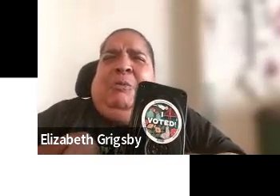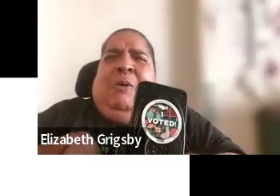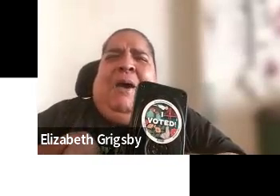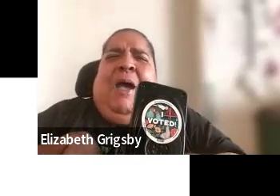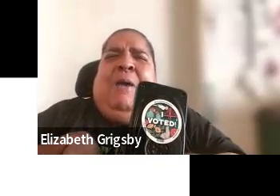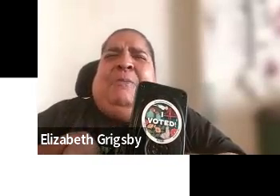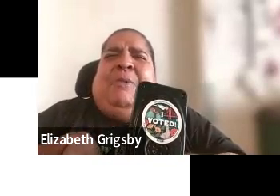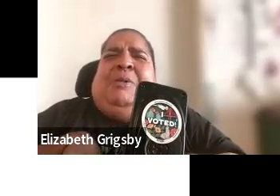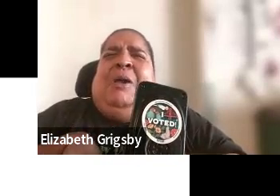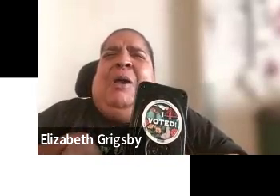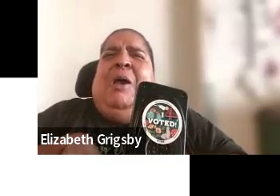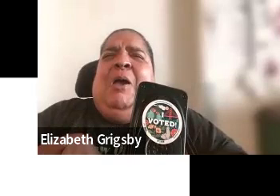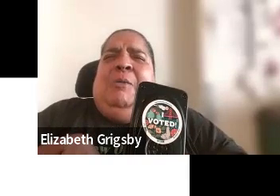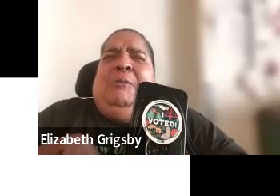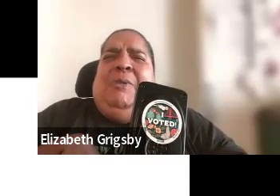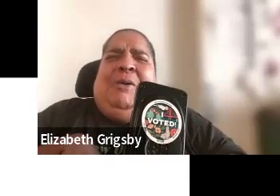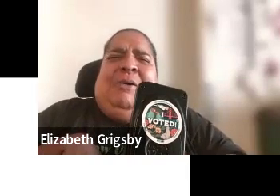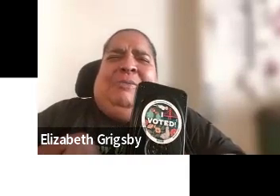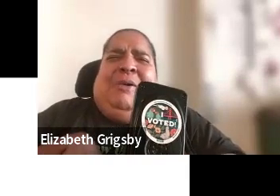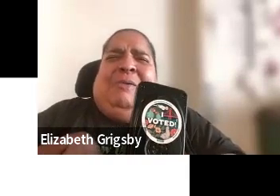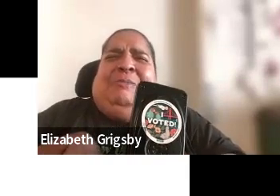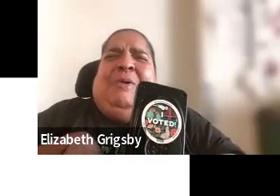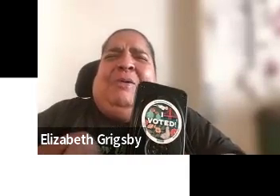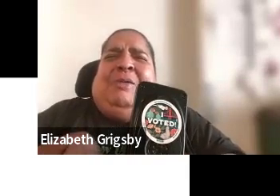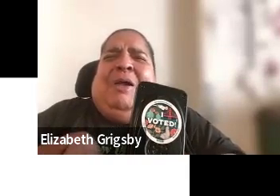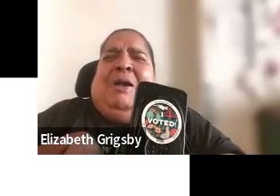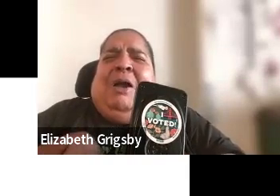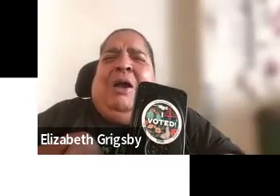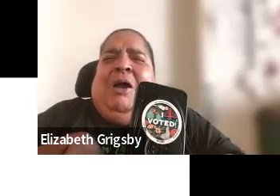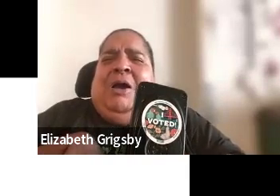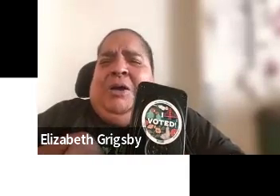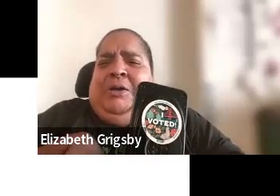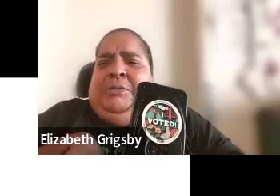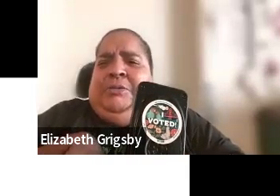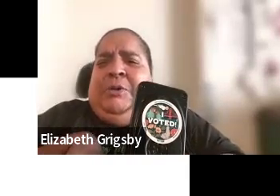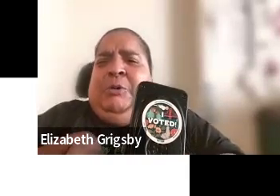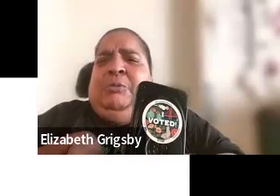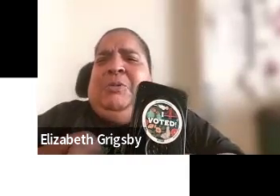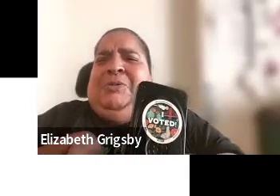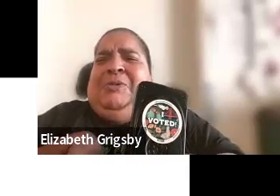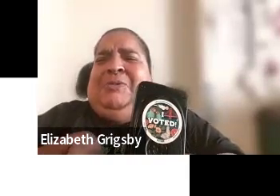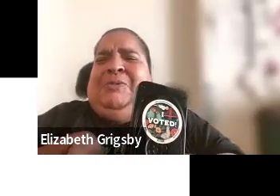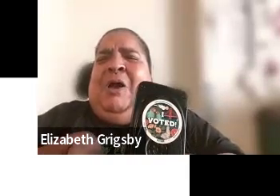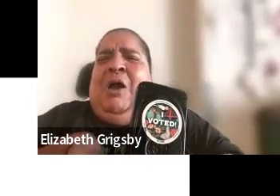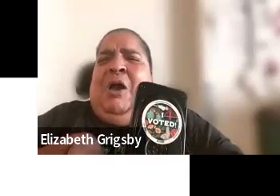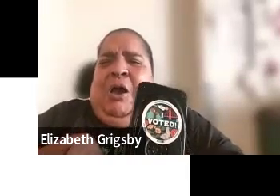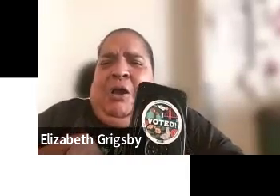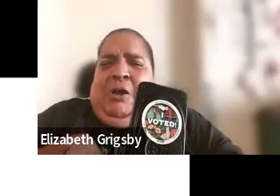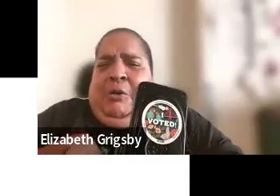report what happened, because they feel like no one